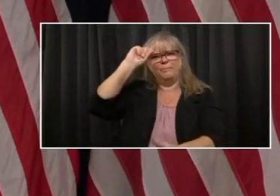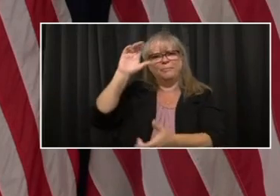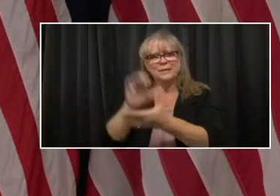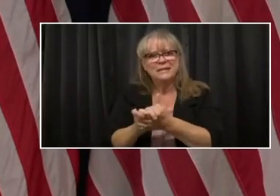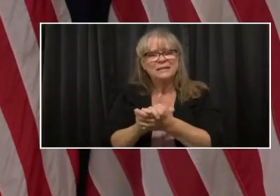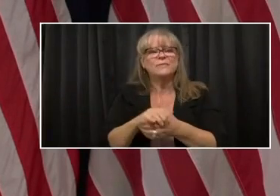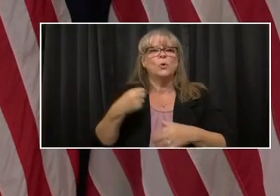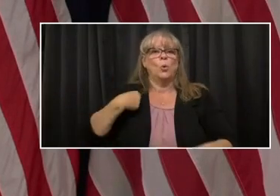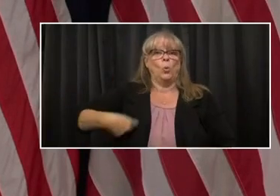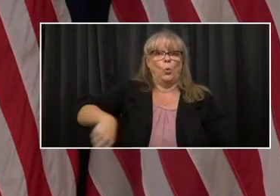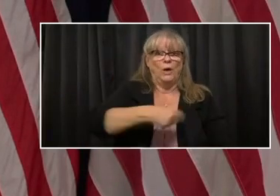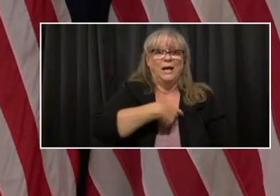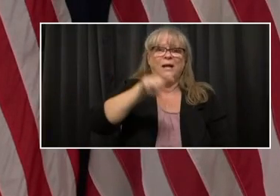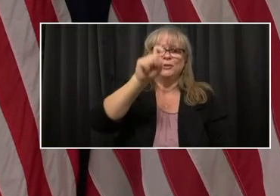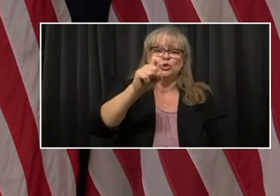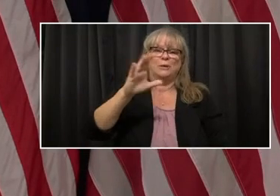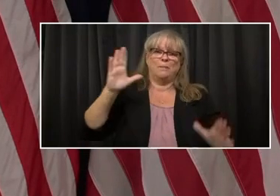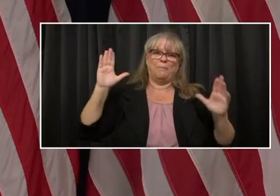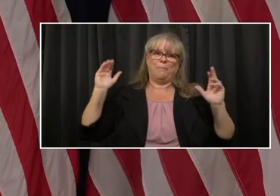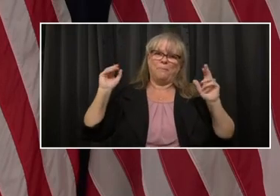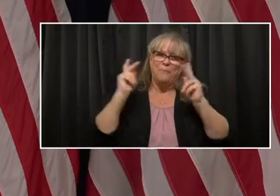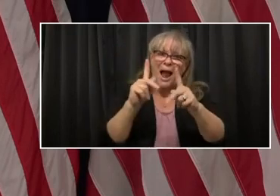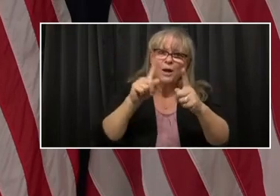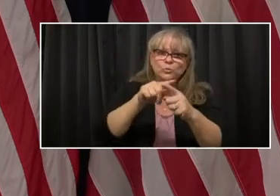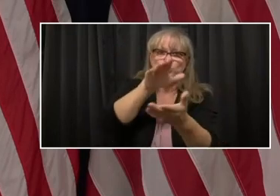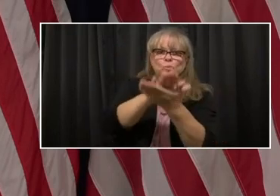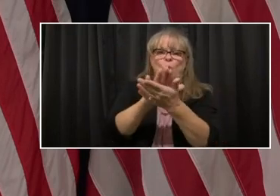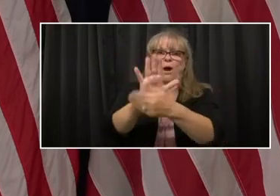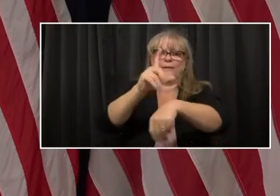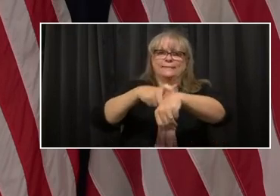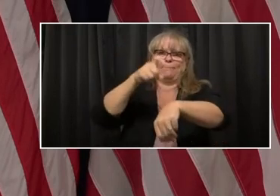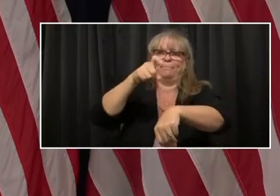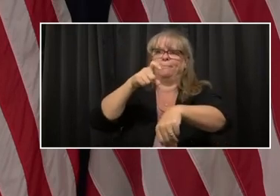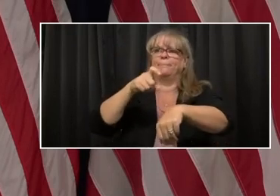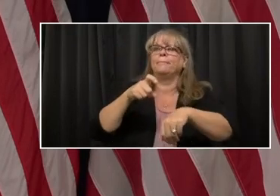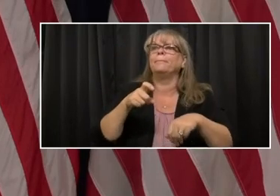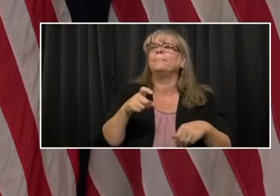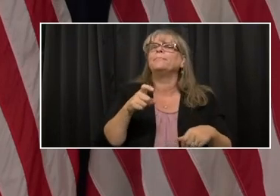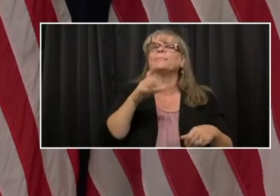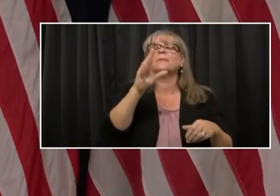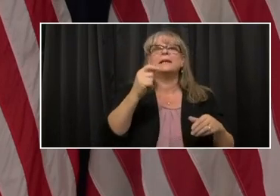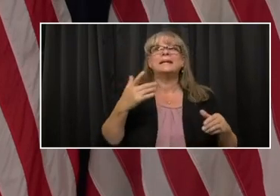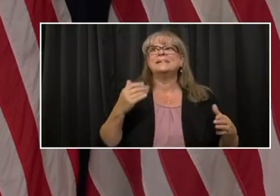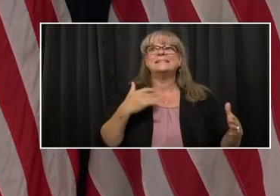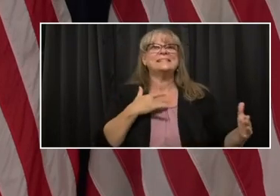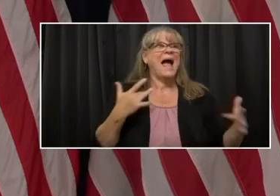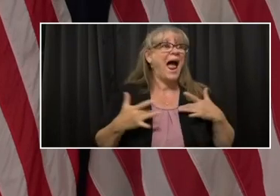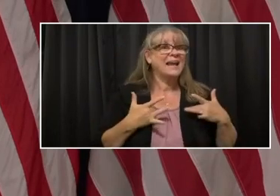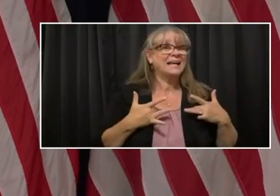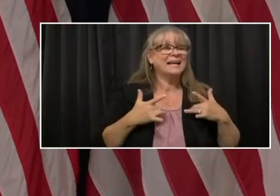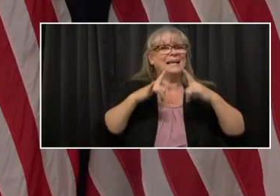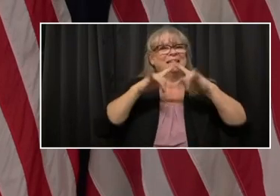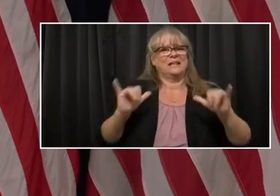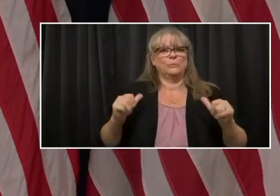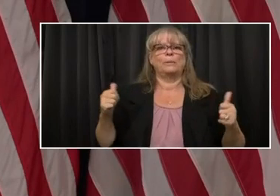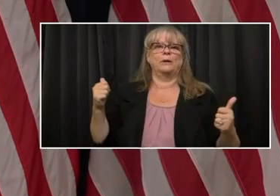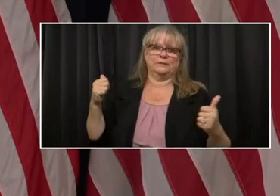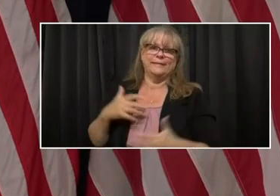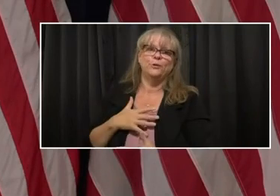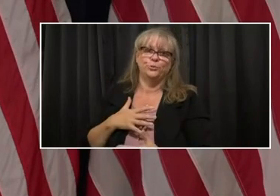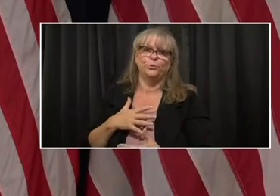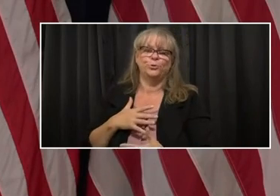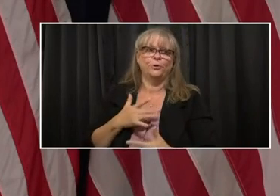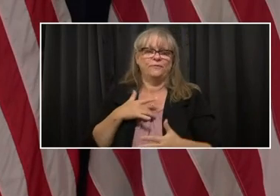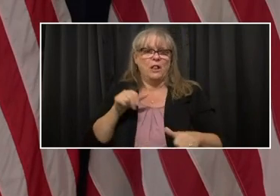And those feelings are excitement, those feelings are fear, those feelings are relief,